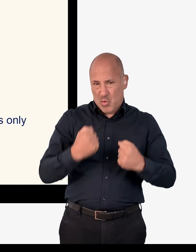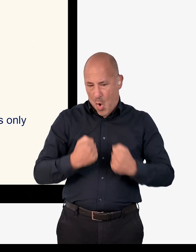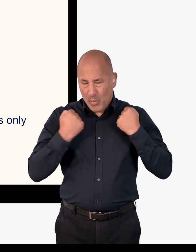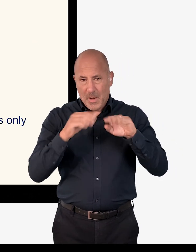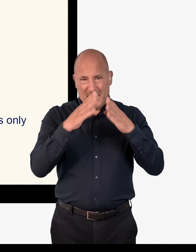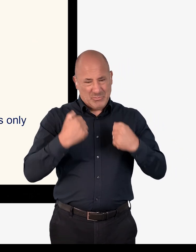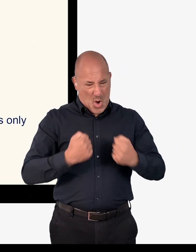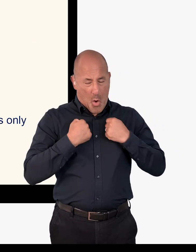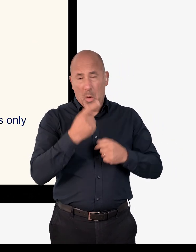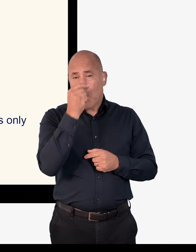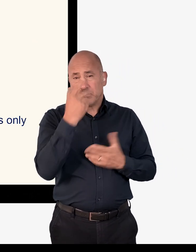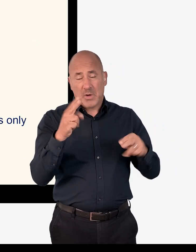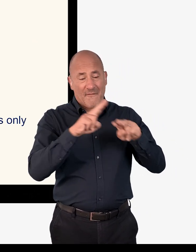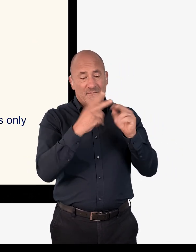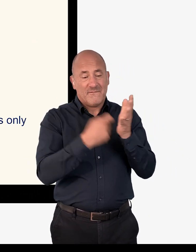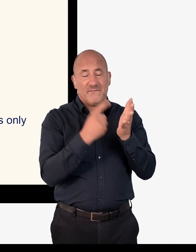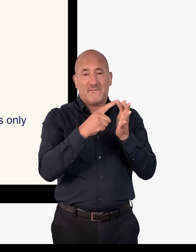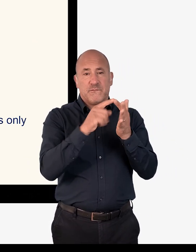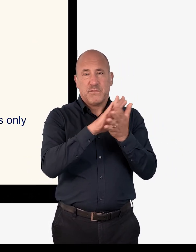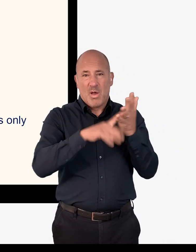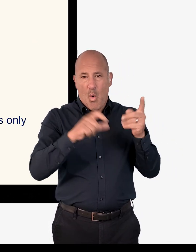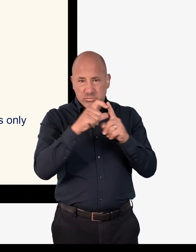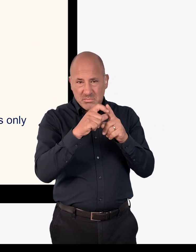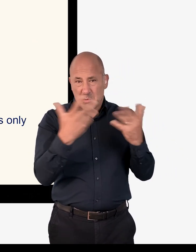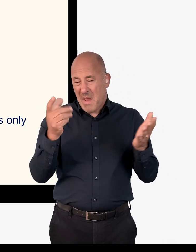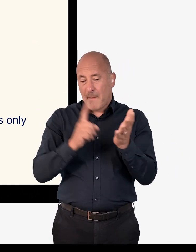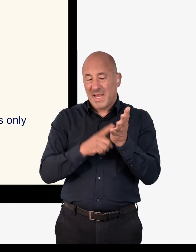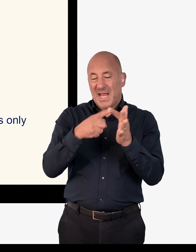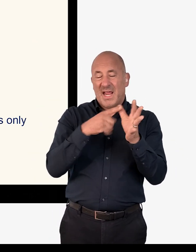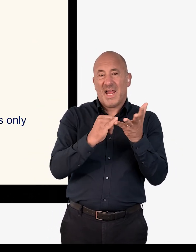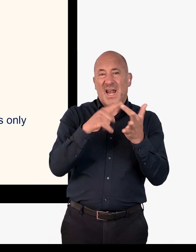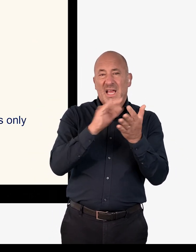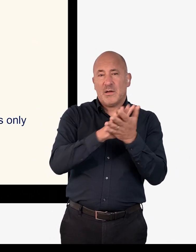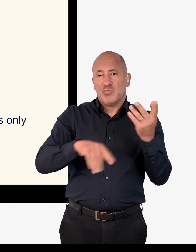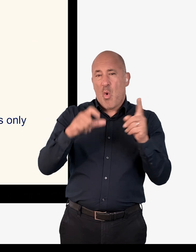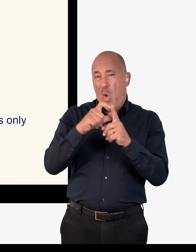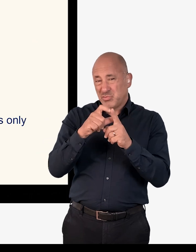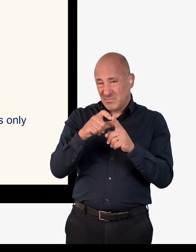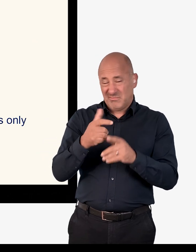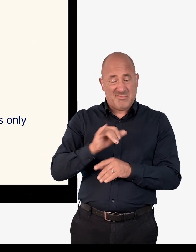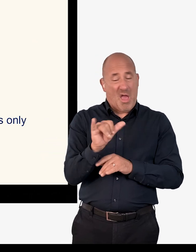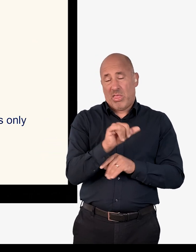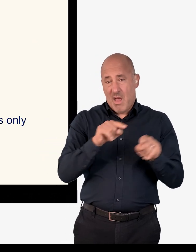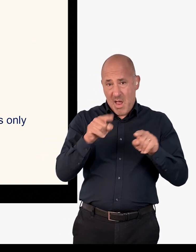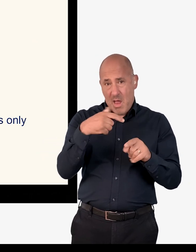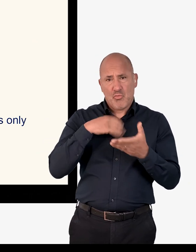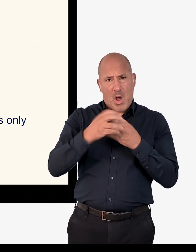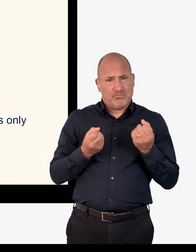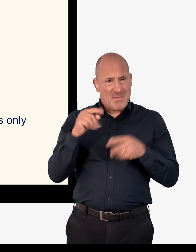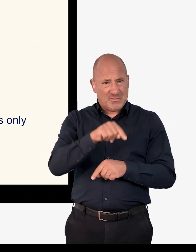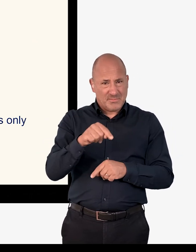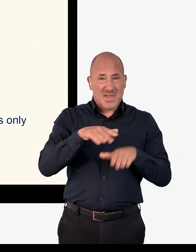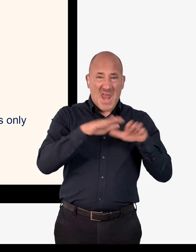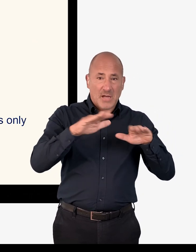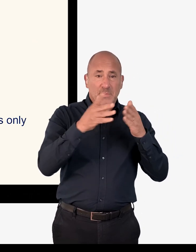that you own the land and/or buildings, either as a freehold or a leasehold, on which you will spend the grant, and